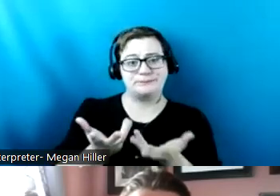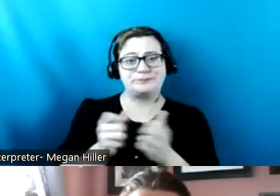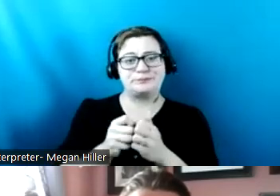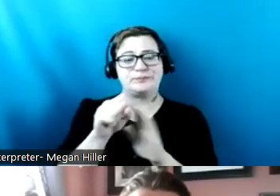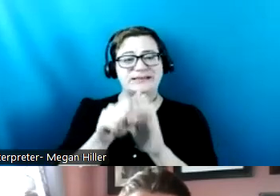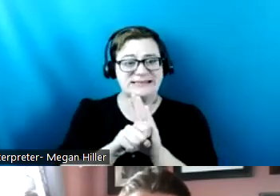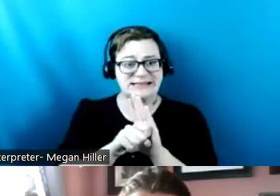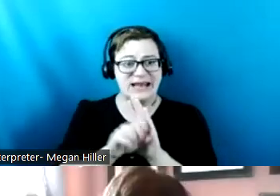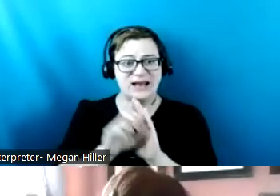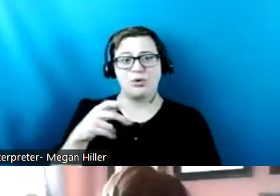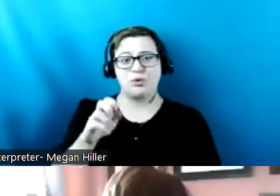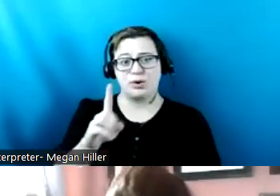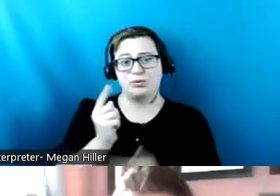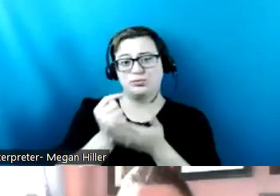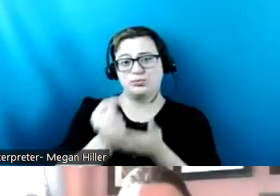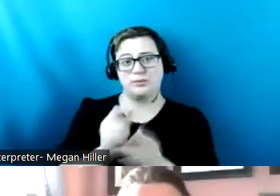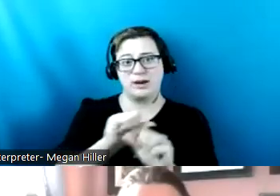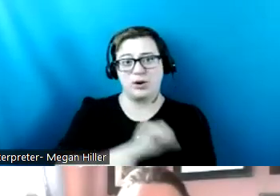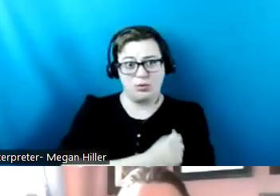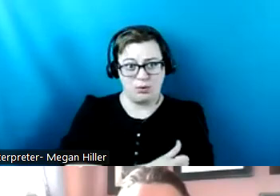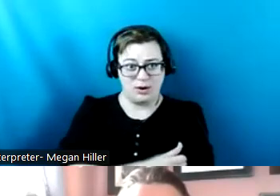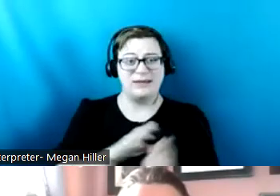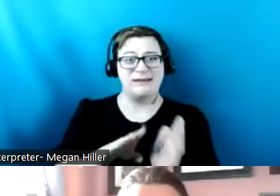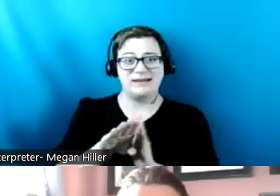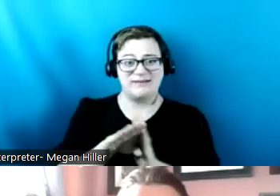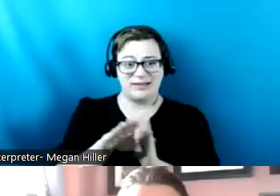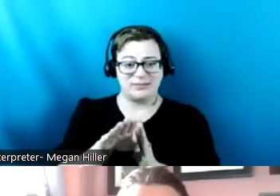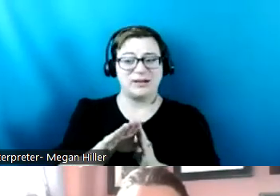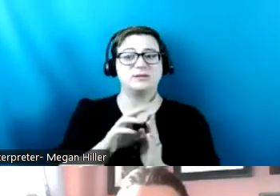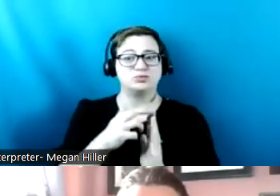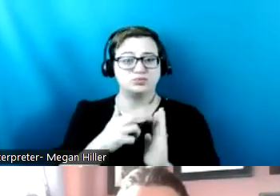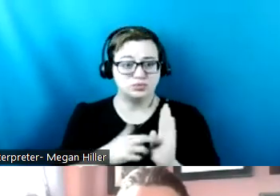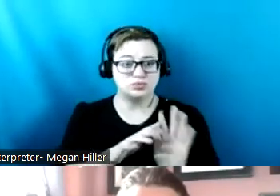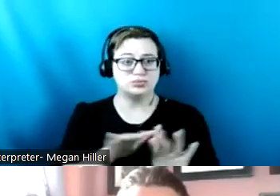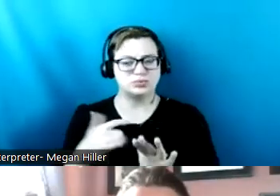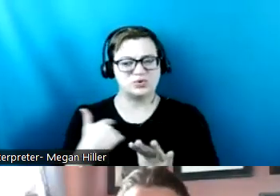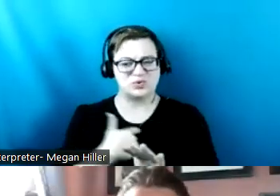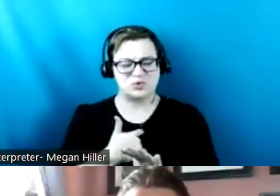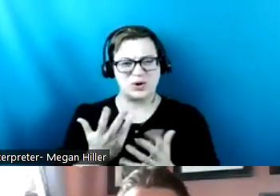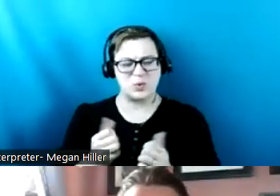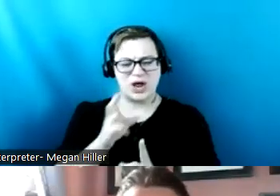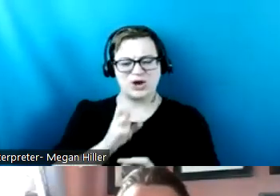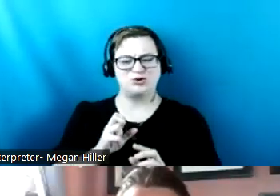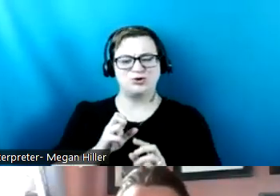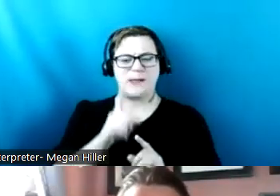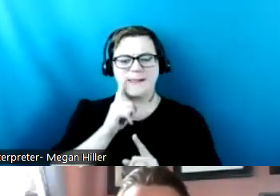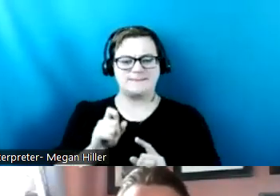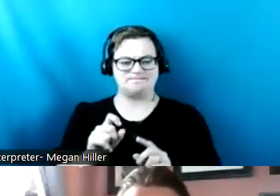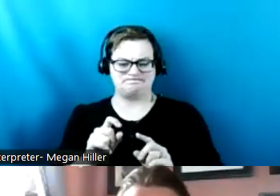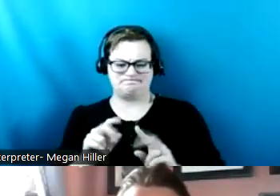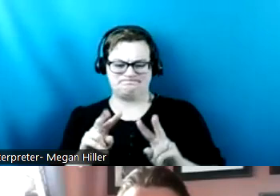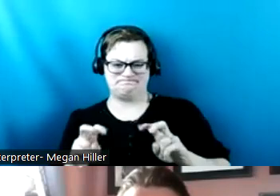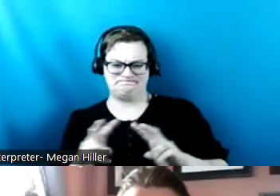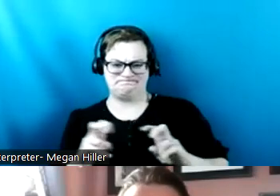state opioid treatment authority and developing the section as well, we wanted to kind of zoom out from just, oh, well, it's criminal